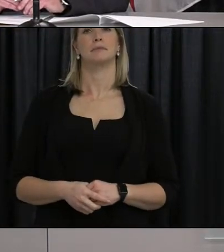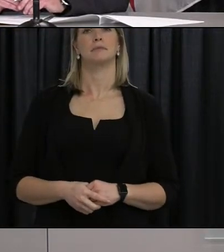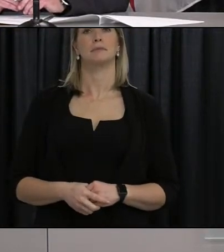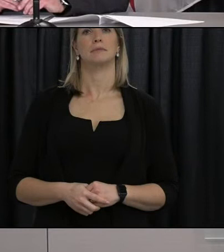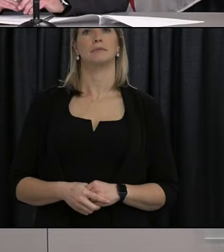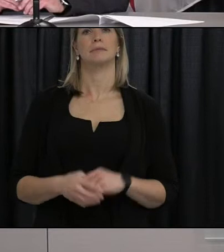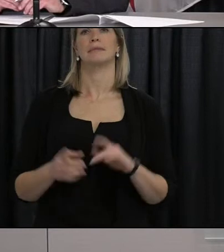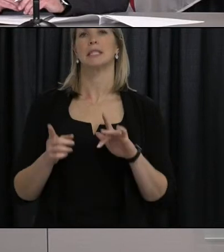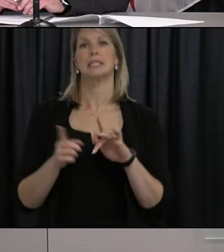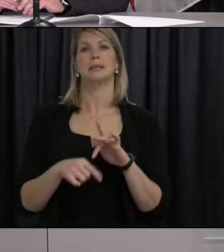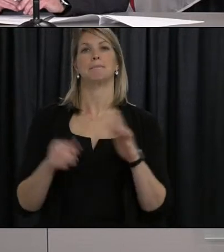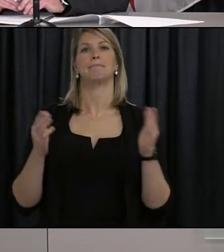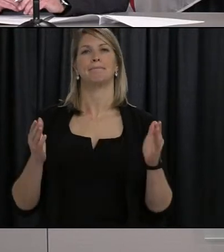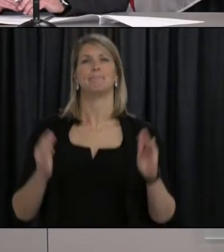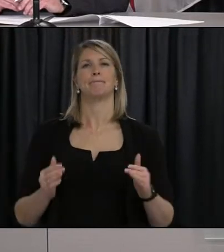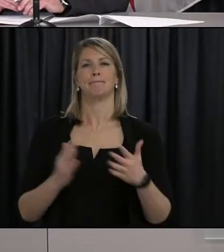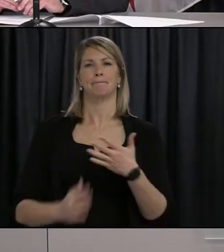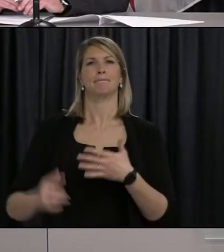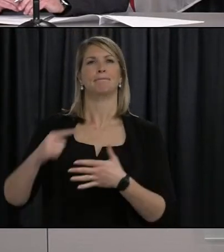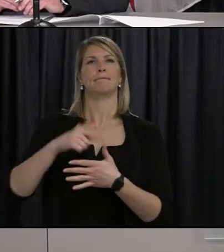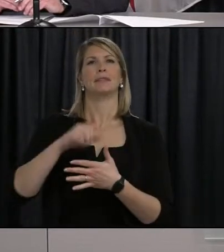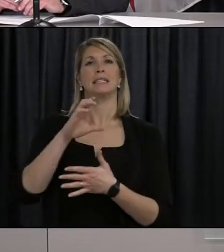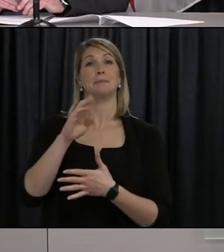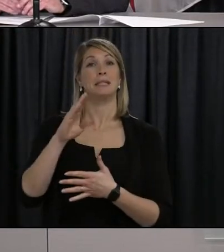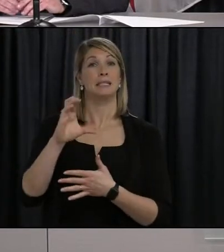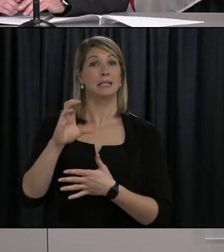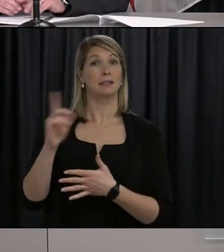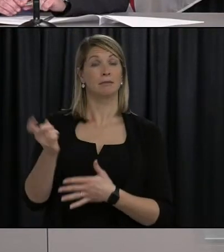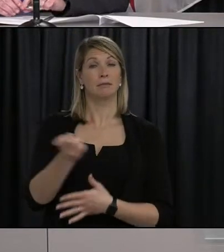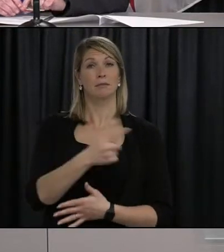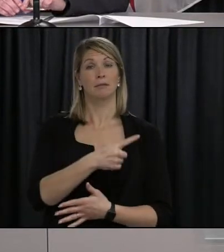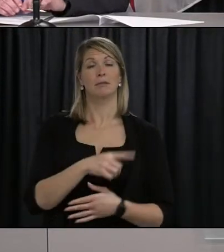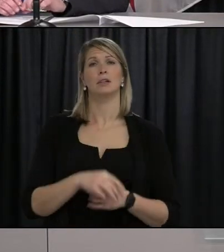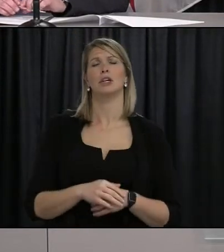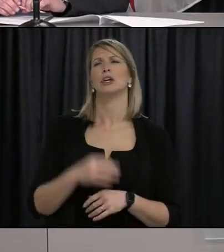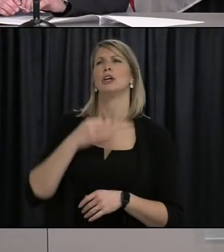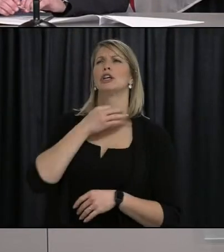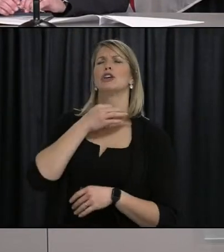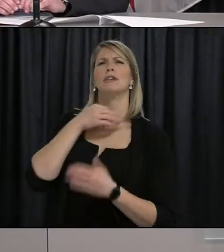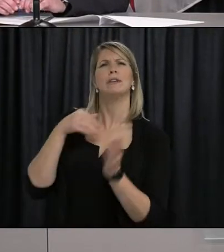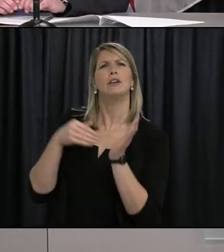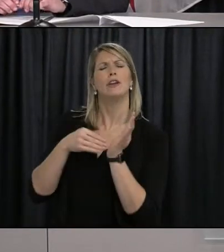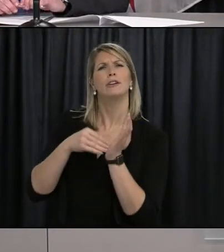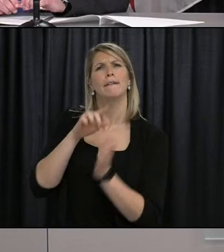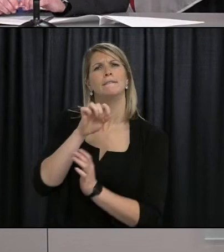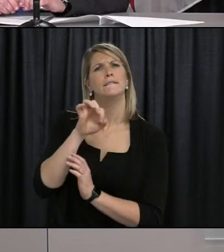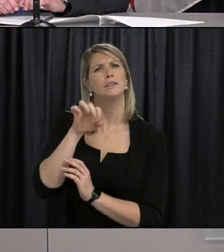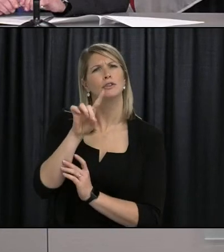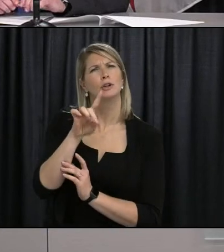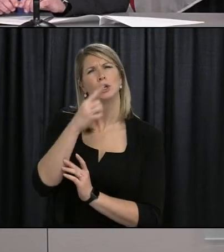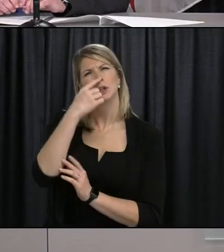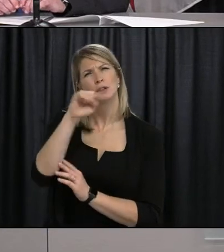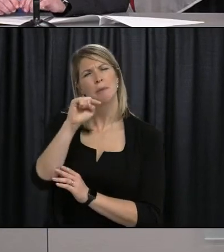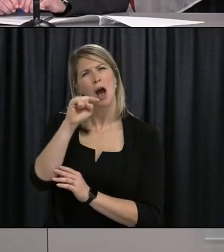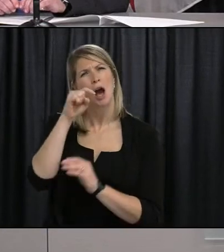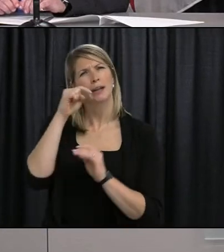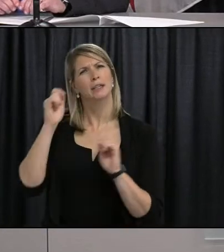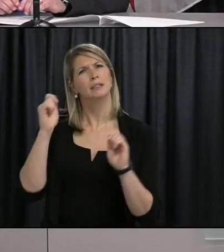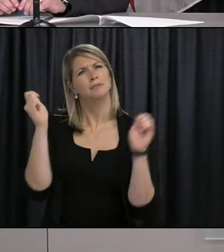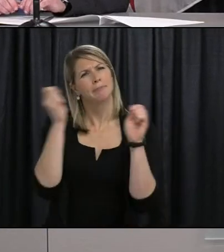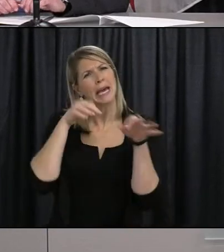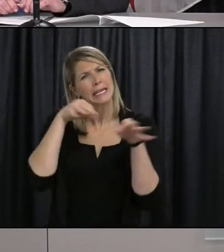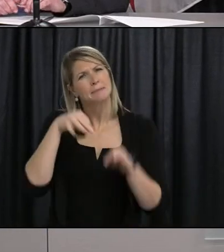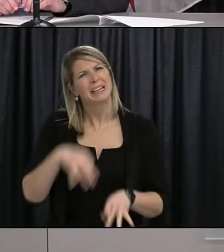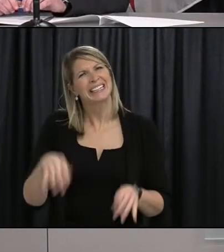We'll move on to Peter Cowan of CBC. Please go ahead. Dr. Fitzgerald, I'm wondering if you could walk me through what the contact tracing process looks